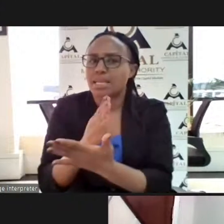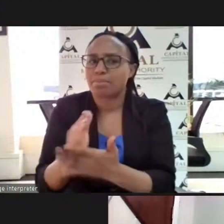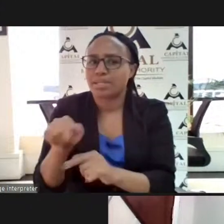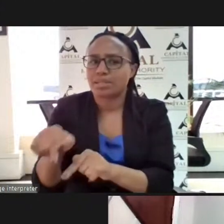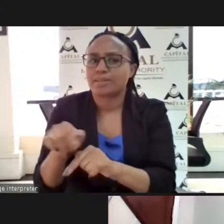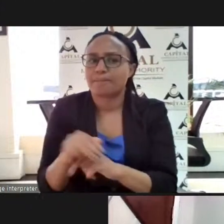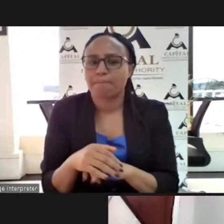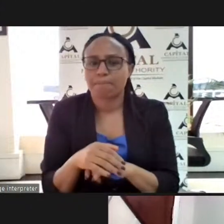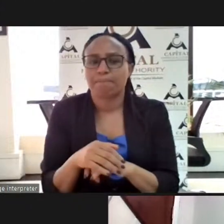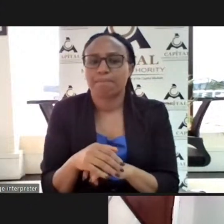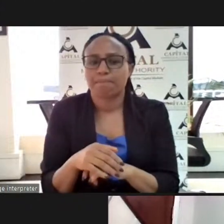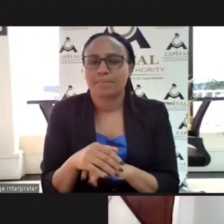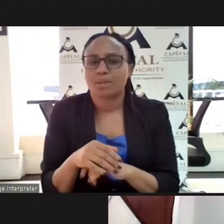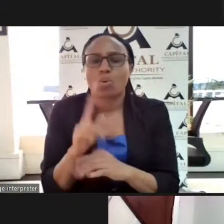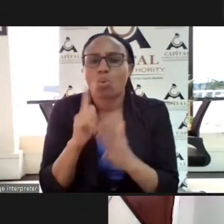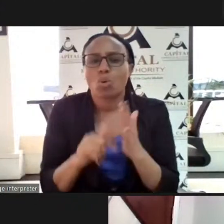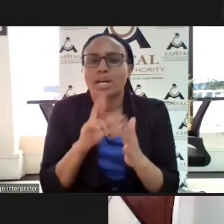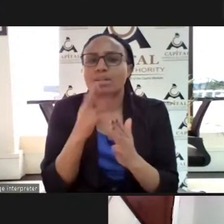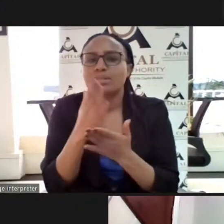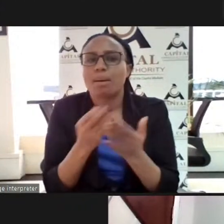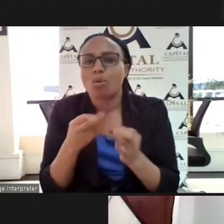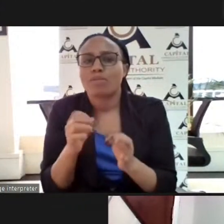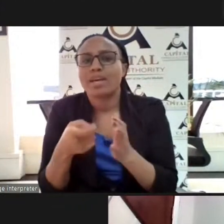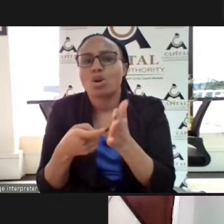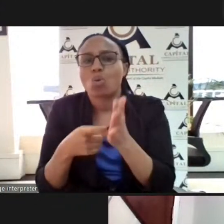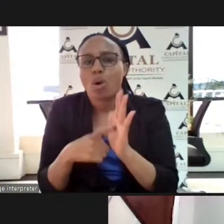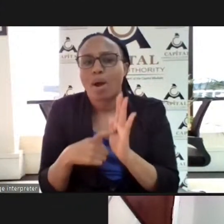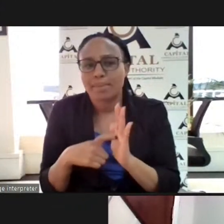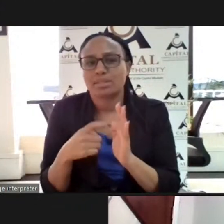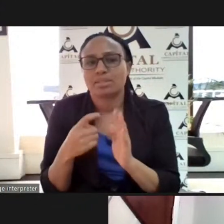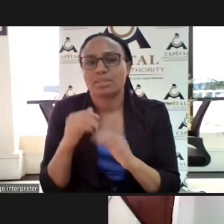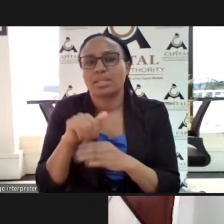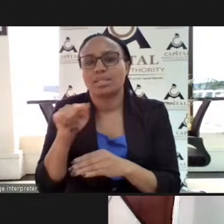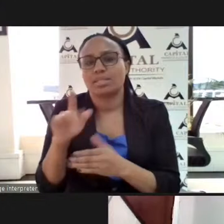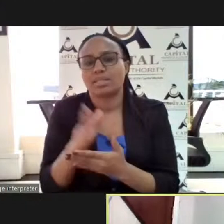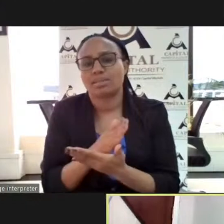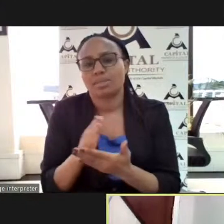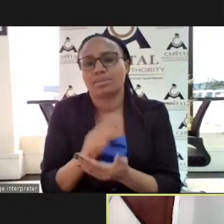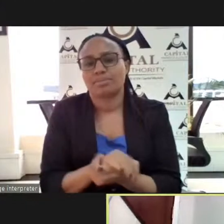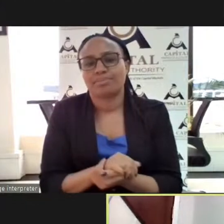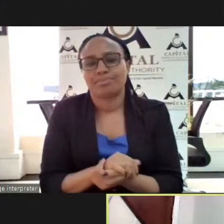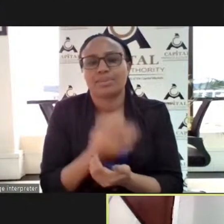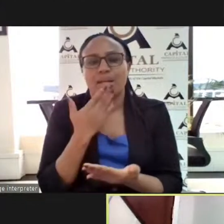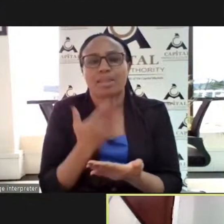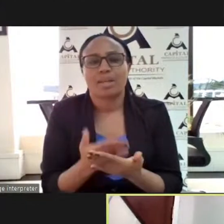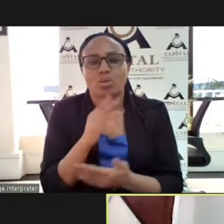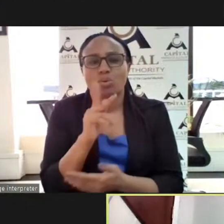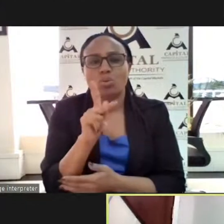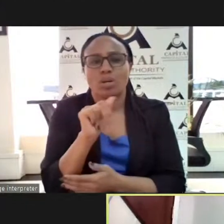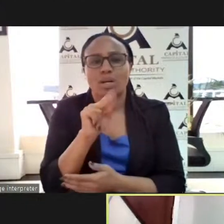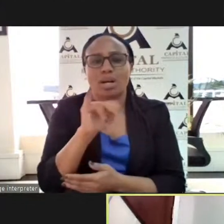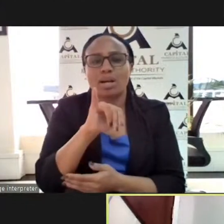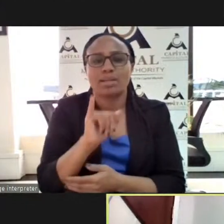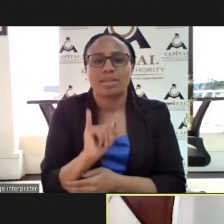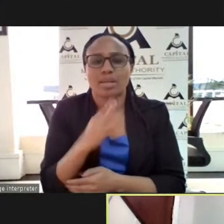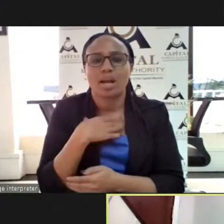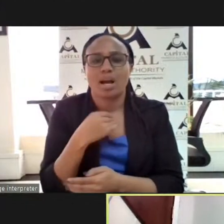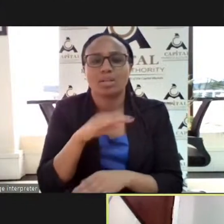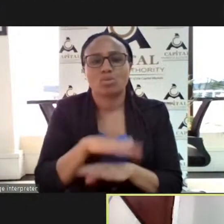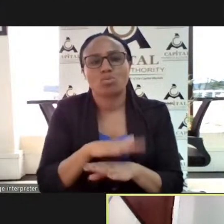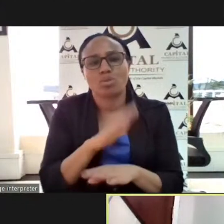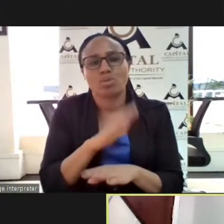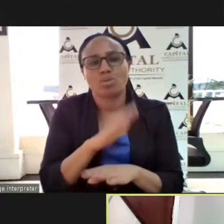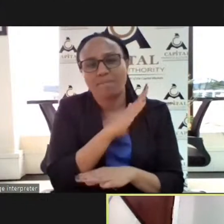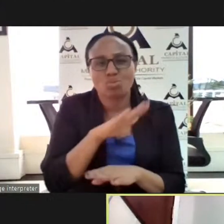And what are some of the requirements for listing in this segment? Okay, thank you, Kanye. And good afternoon or good morning,